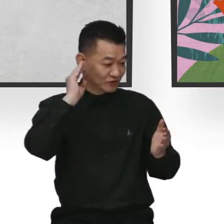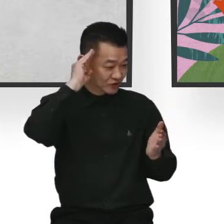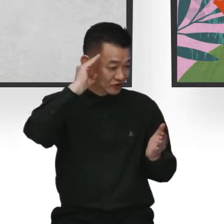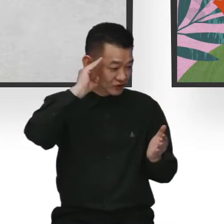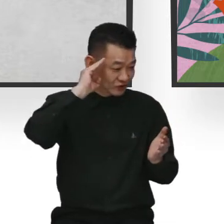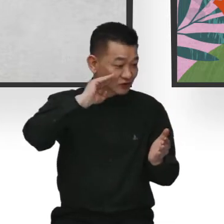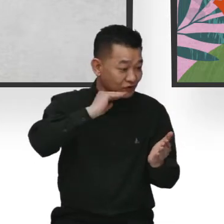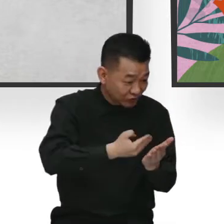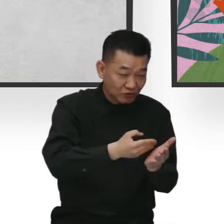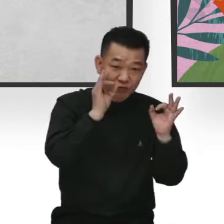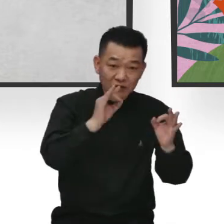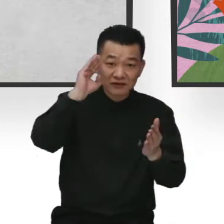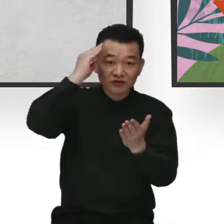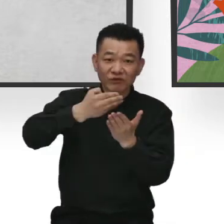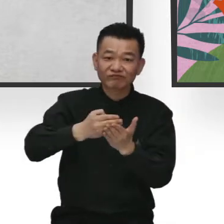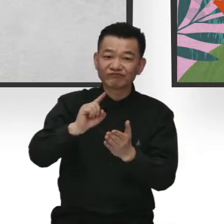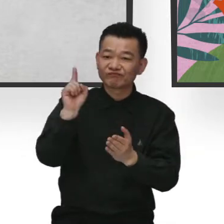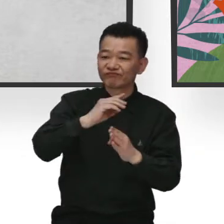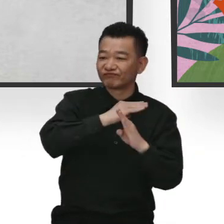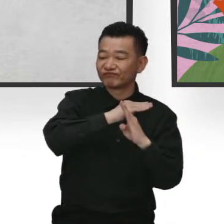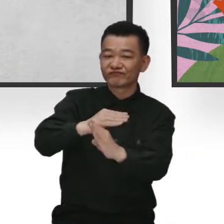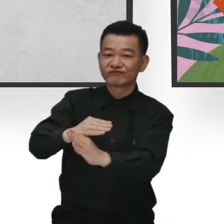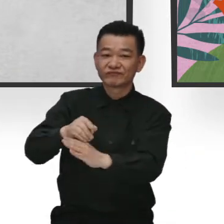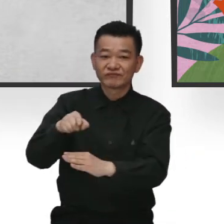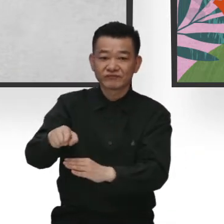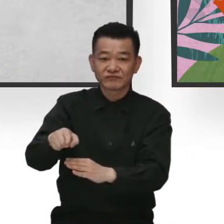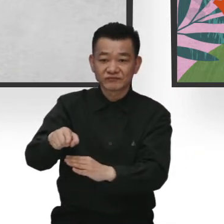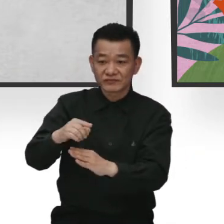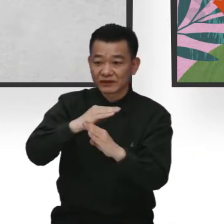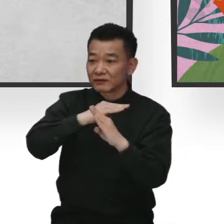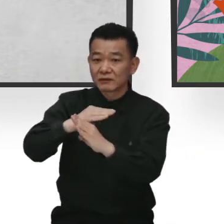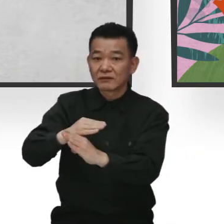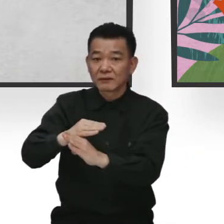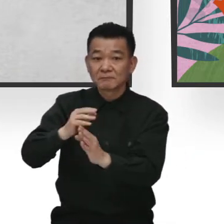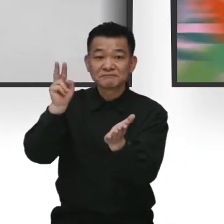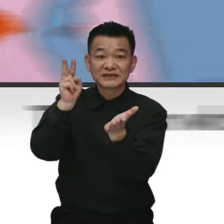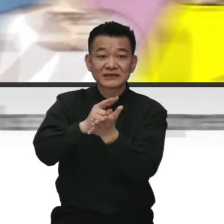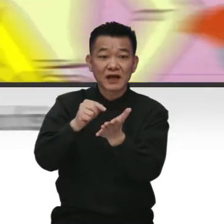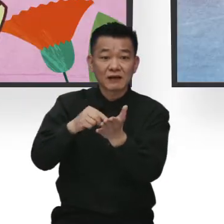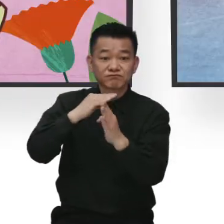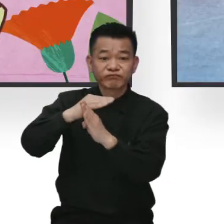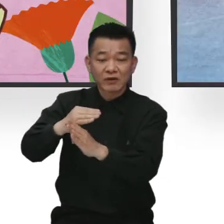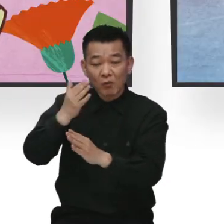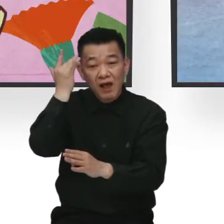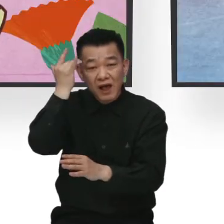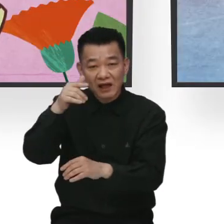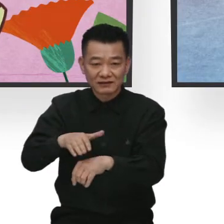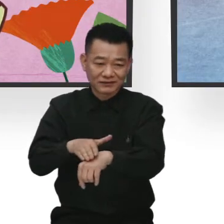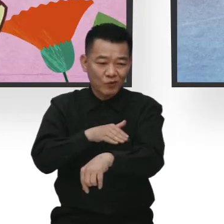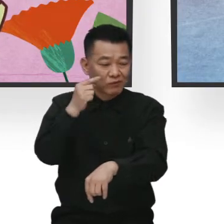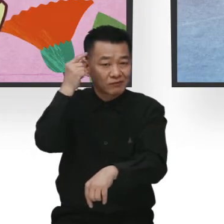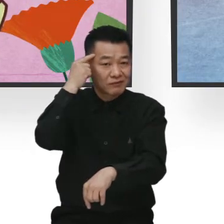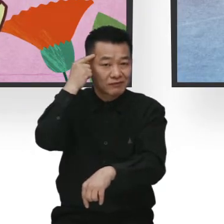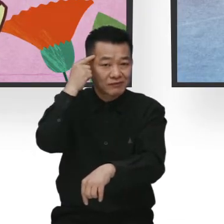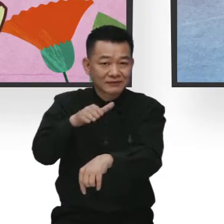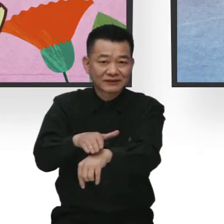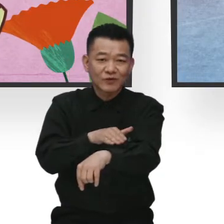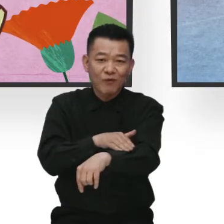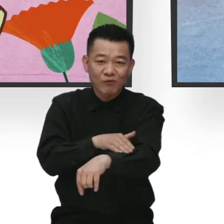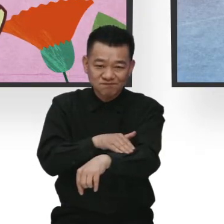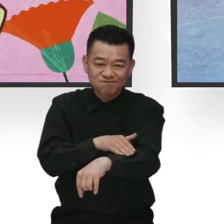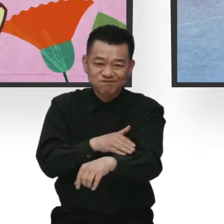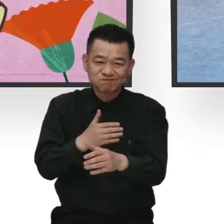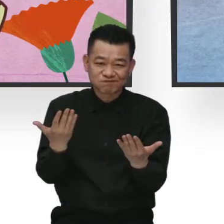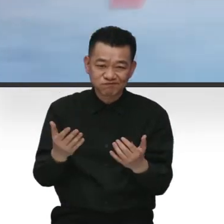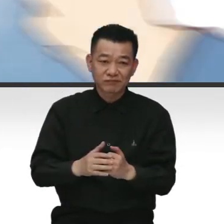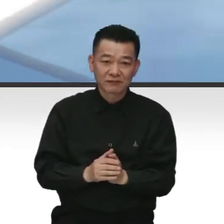and their daughter received permanent residency, but not for his son. Their son has a developmental